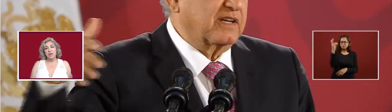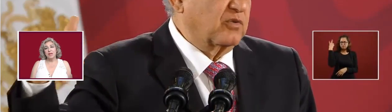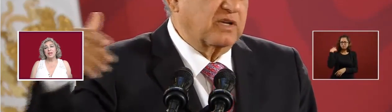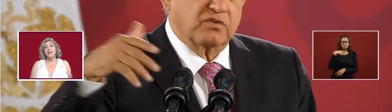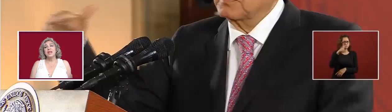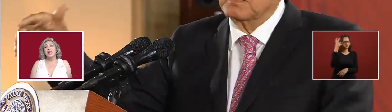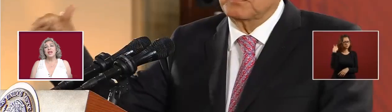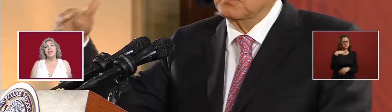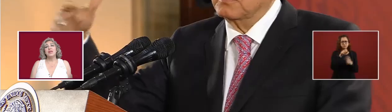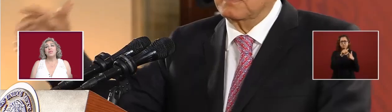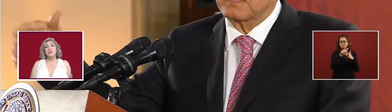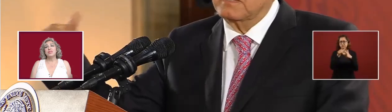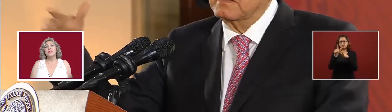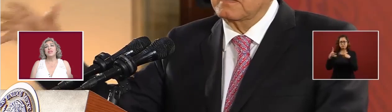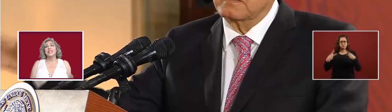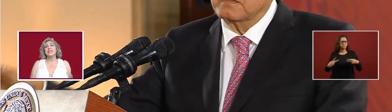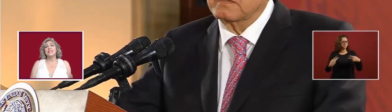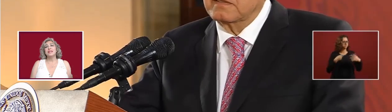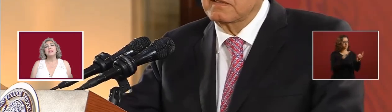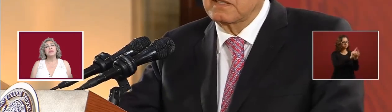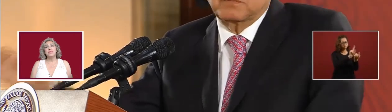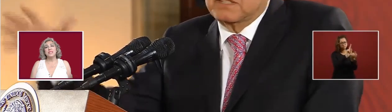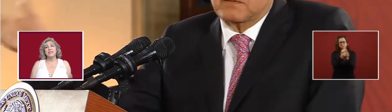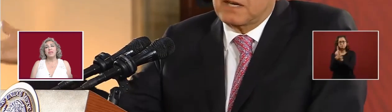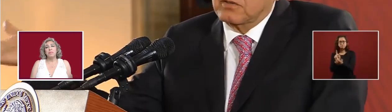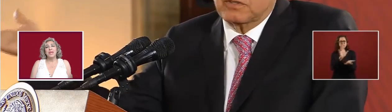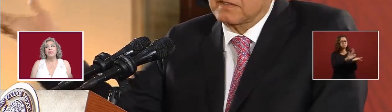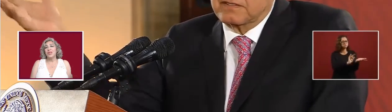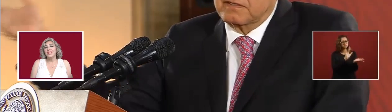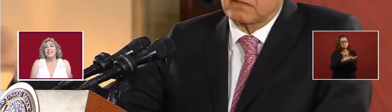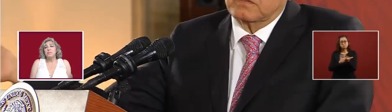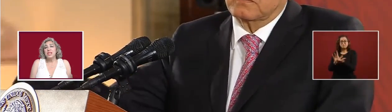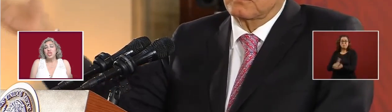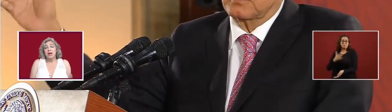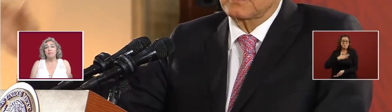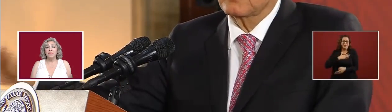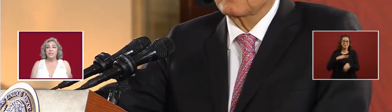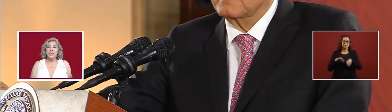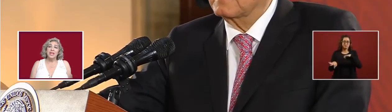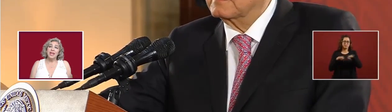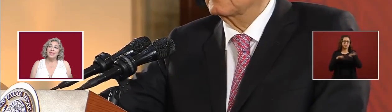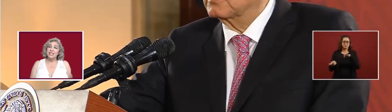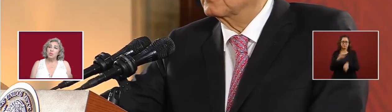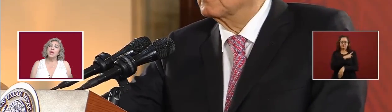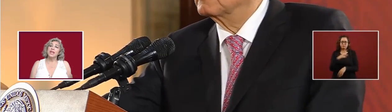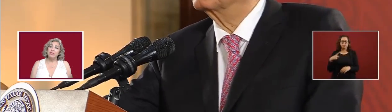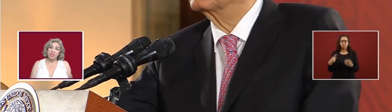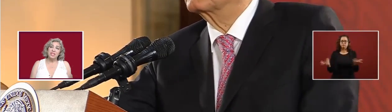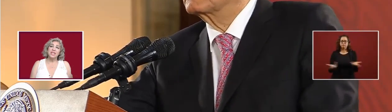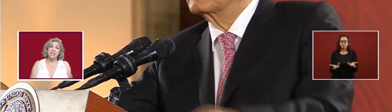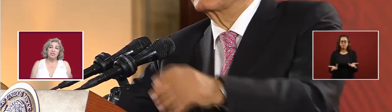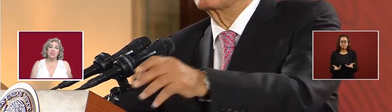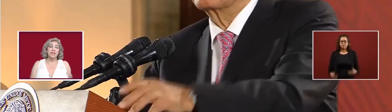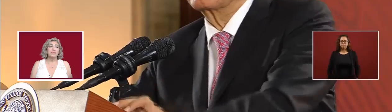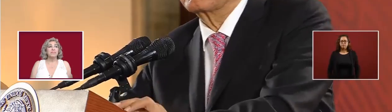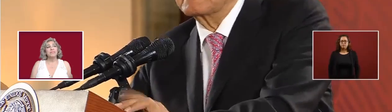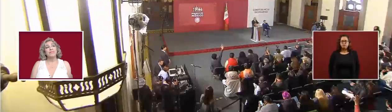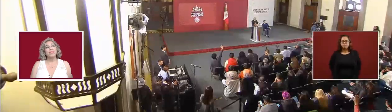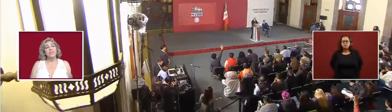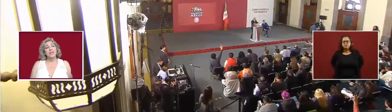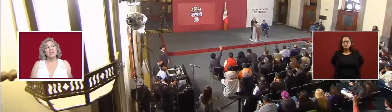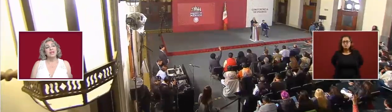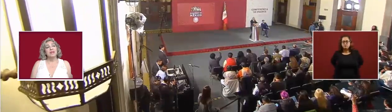tour in order to get the sentiments of the people. And that's my job. And that's what I have to continue doing.